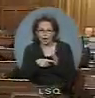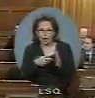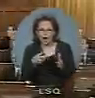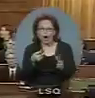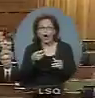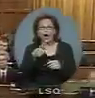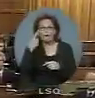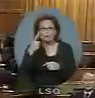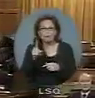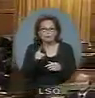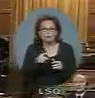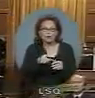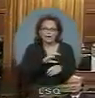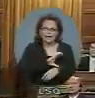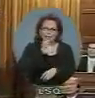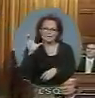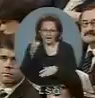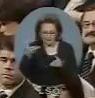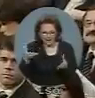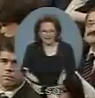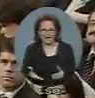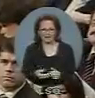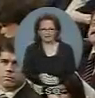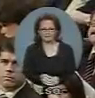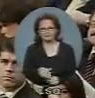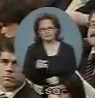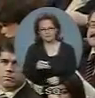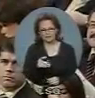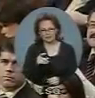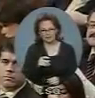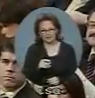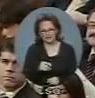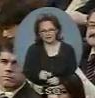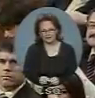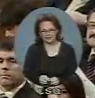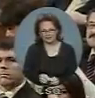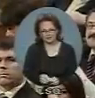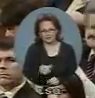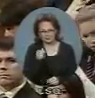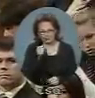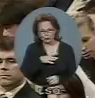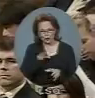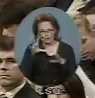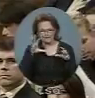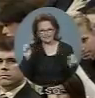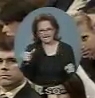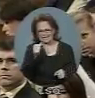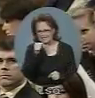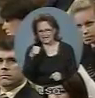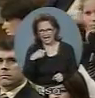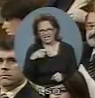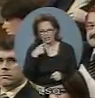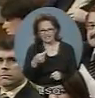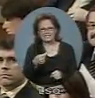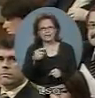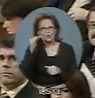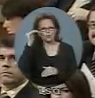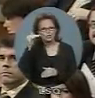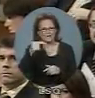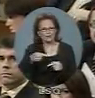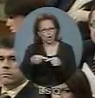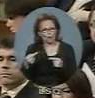Honourable the Prime Minister. Order. Mr. Speaker, once again I suggested to the Leader of the Opposition that he have the facts before